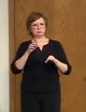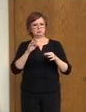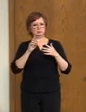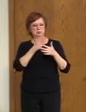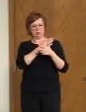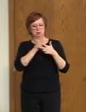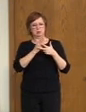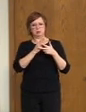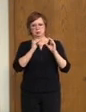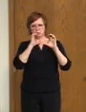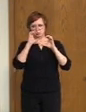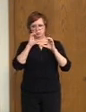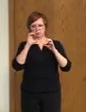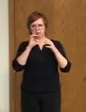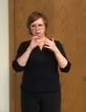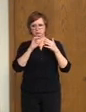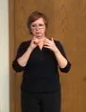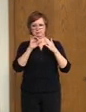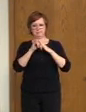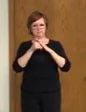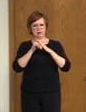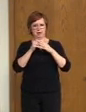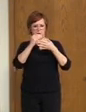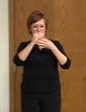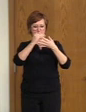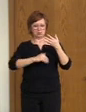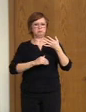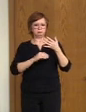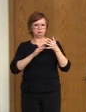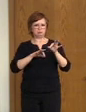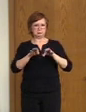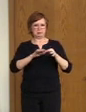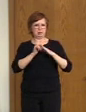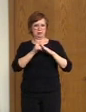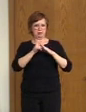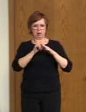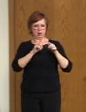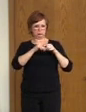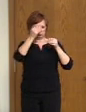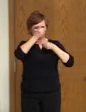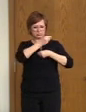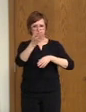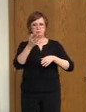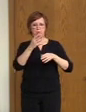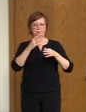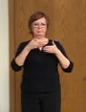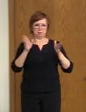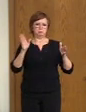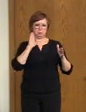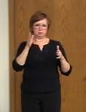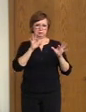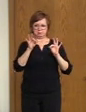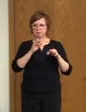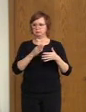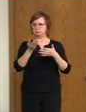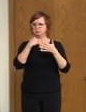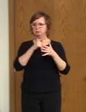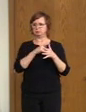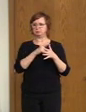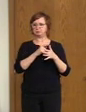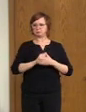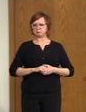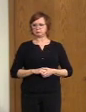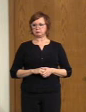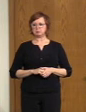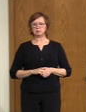communication plan throughout the delivery of vaccines across the province. So just to begin, we've heard lots about the Public Health Agency